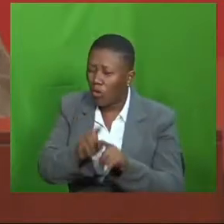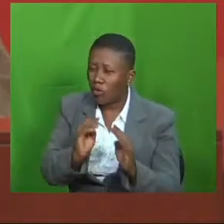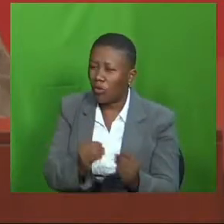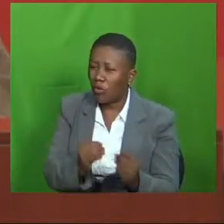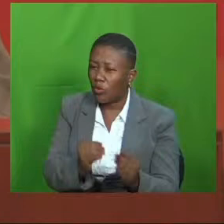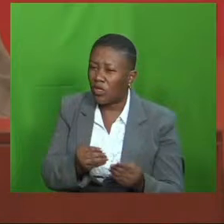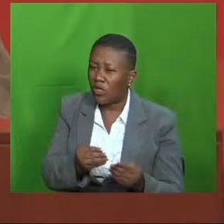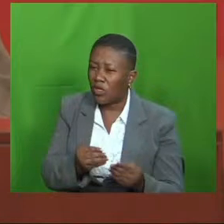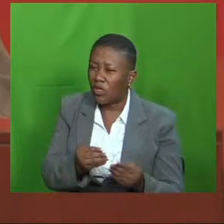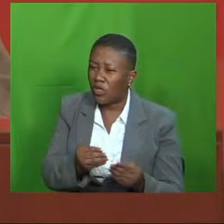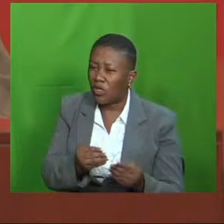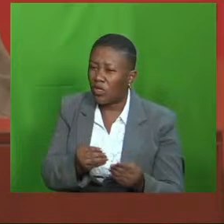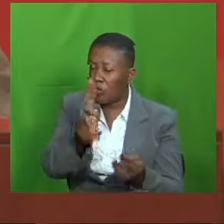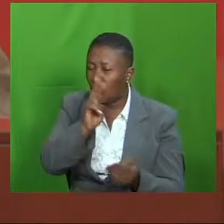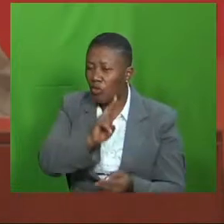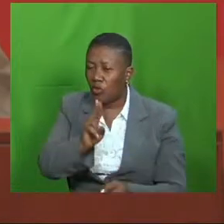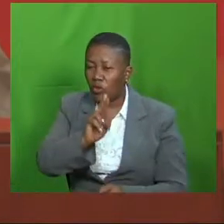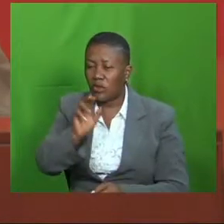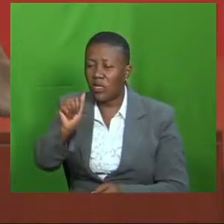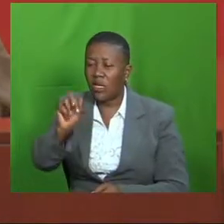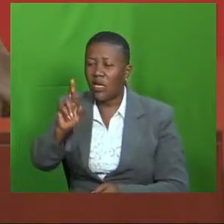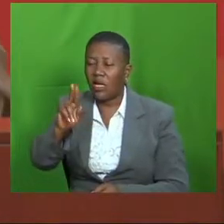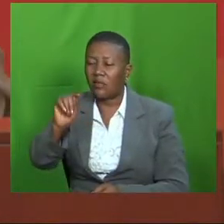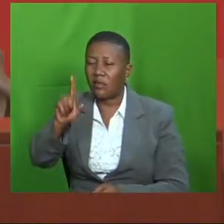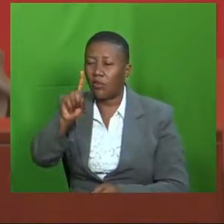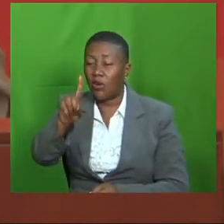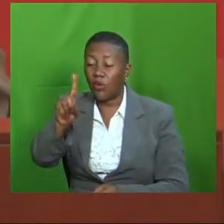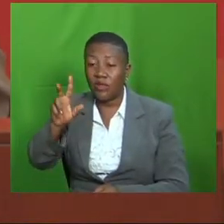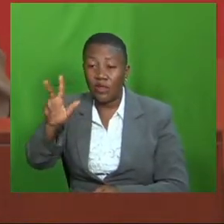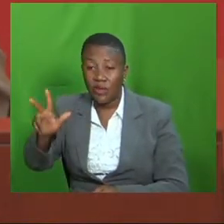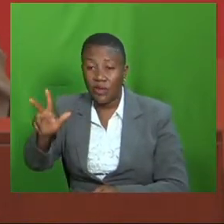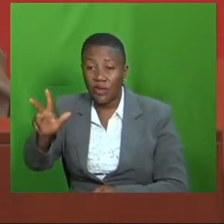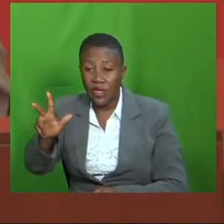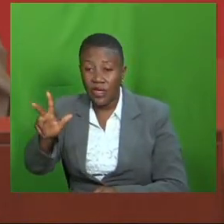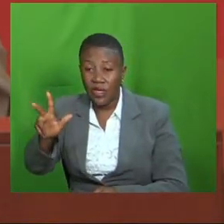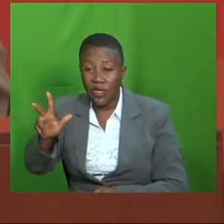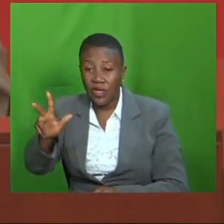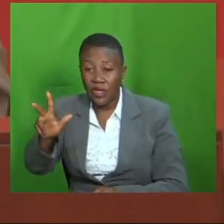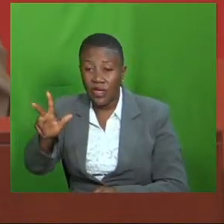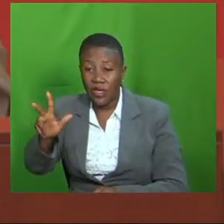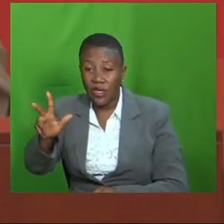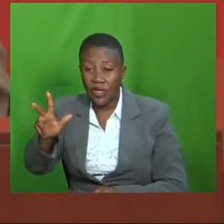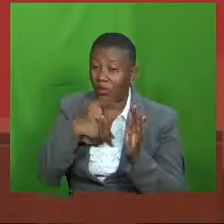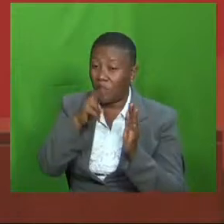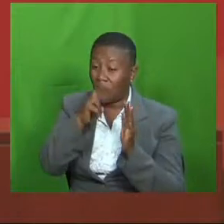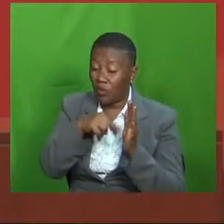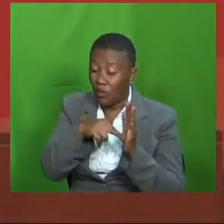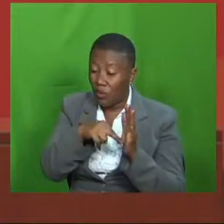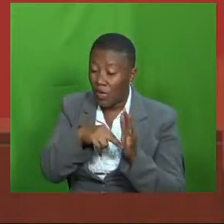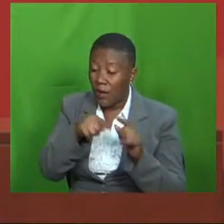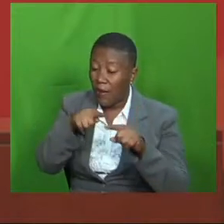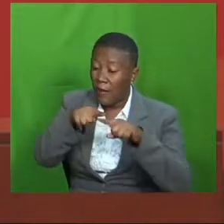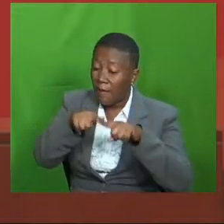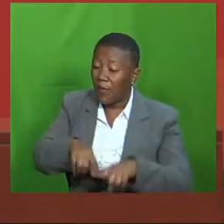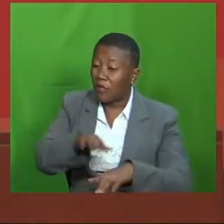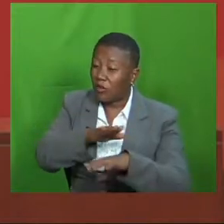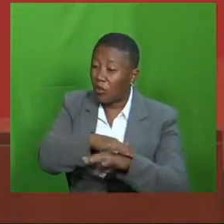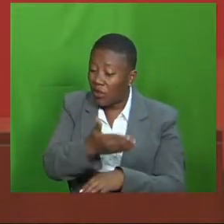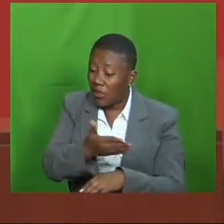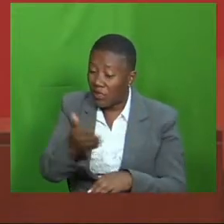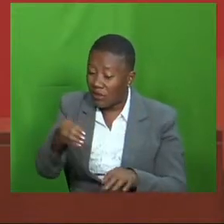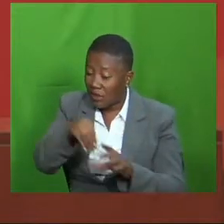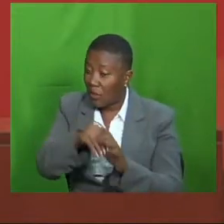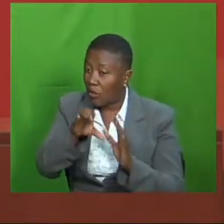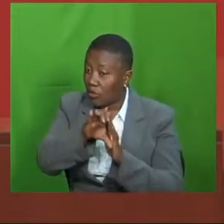Article 1101 of the Constitution 1992 that, and I quote, subject to the provisions of the